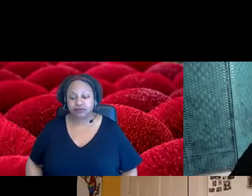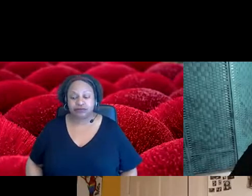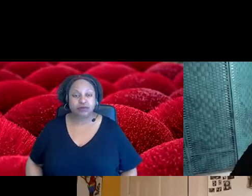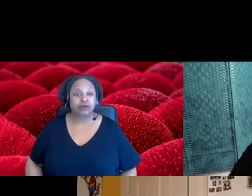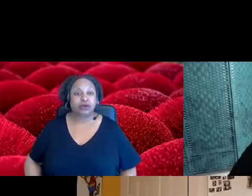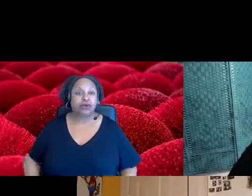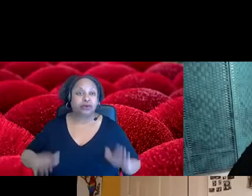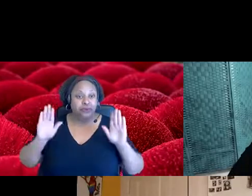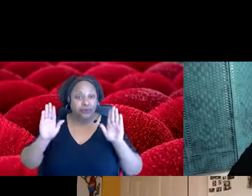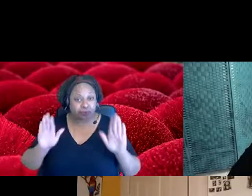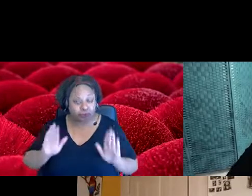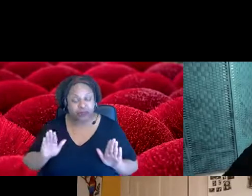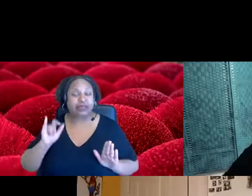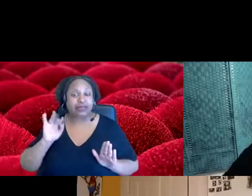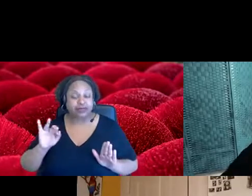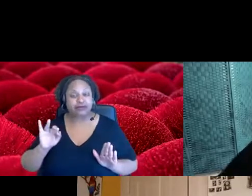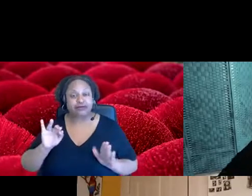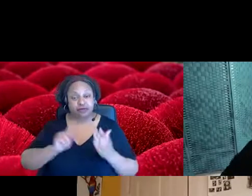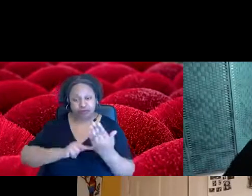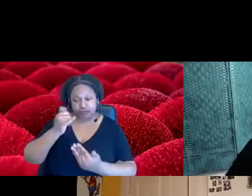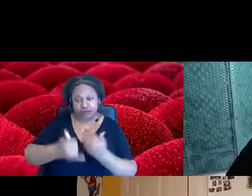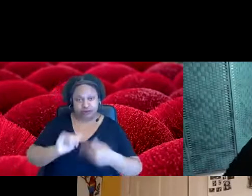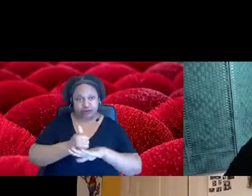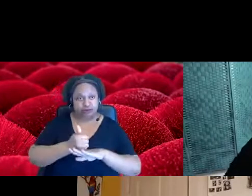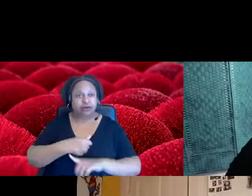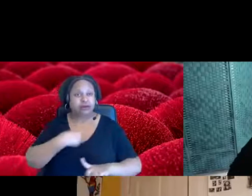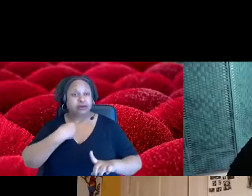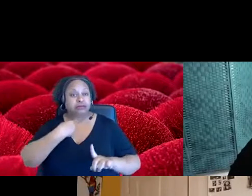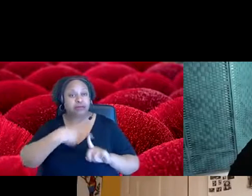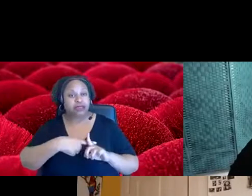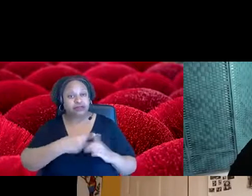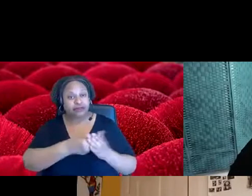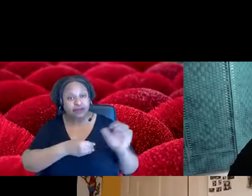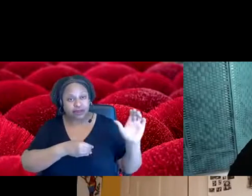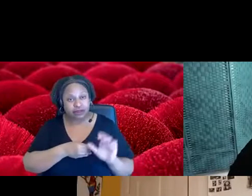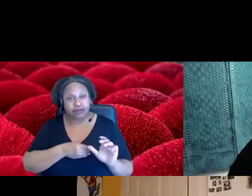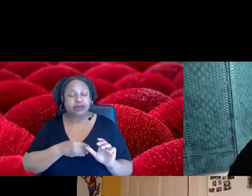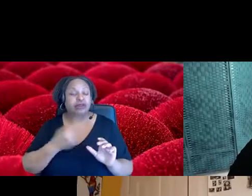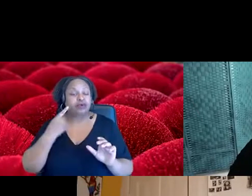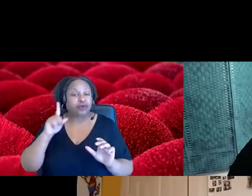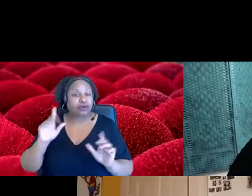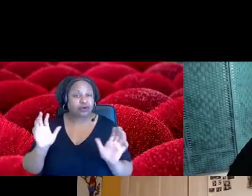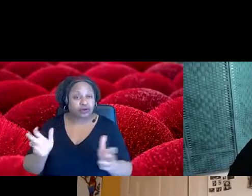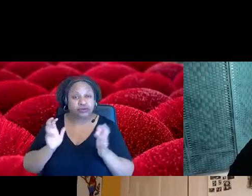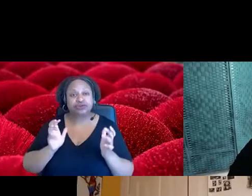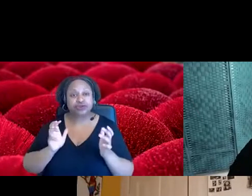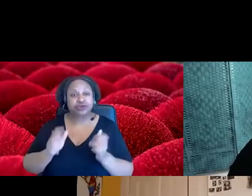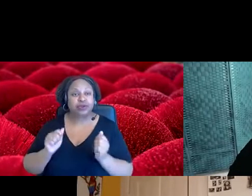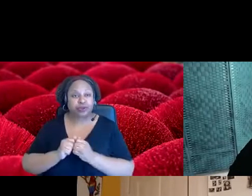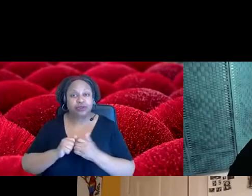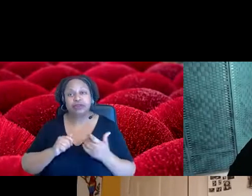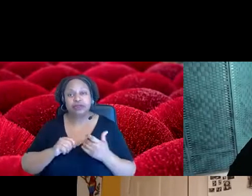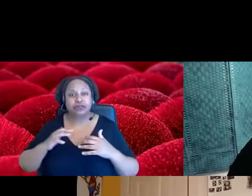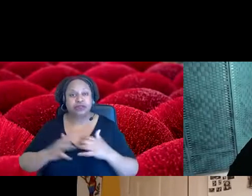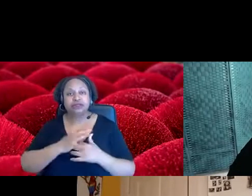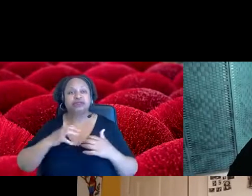also funding to support conversations in Indigenous organizations, community